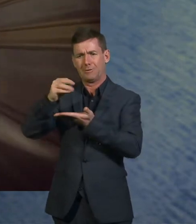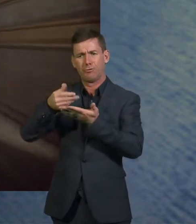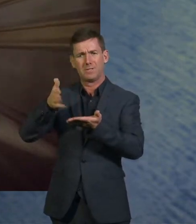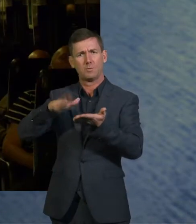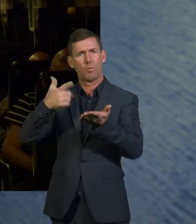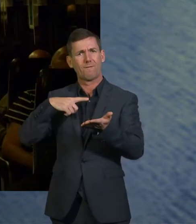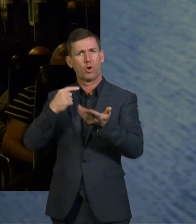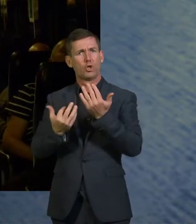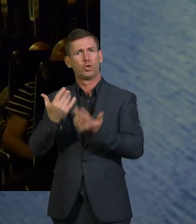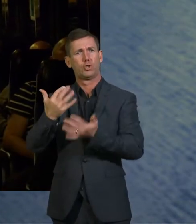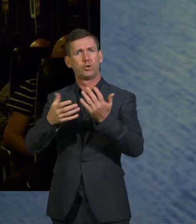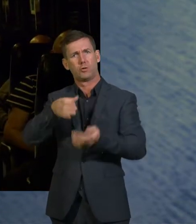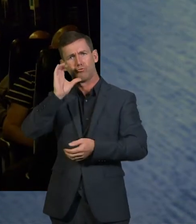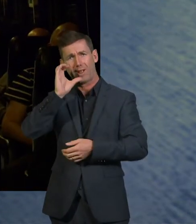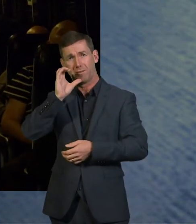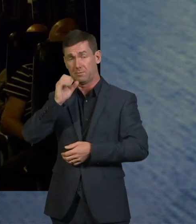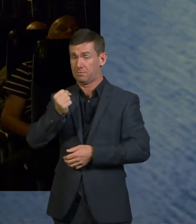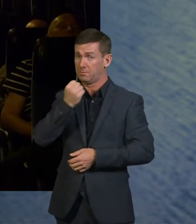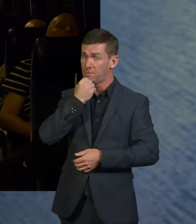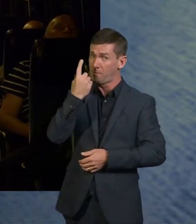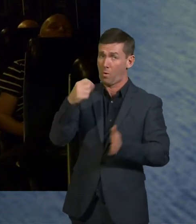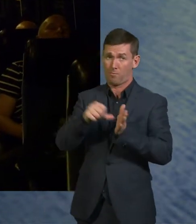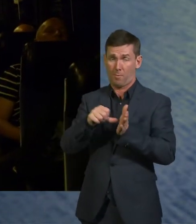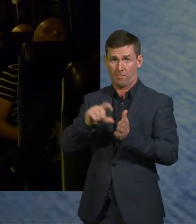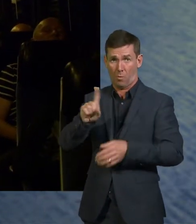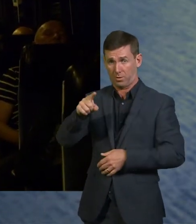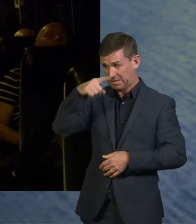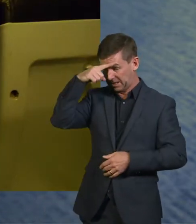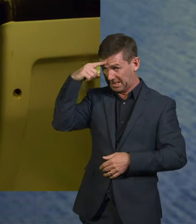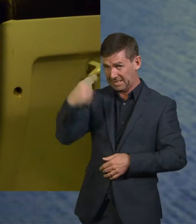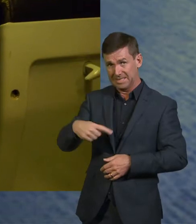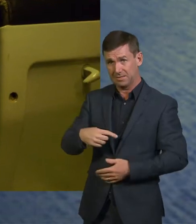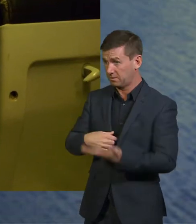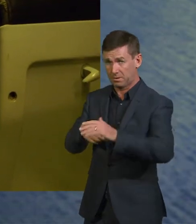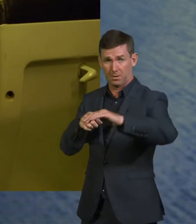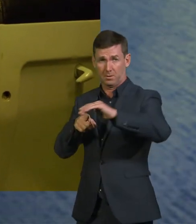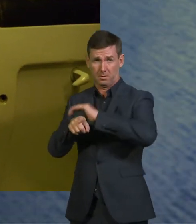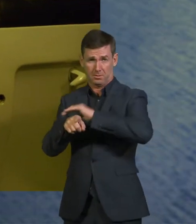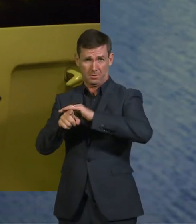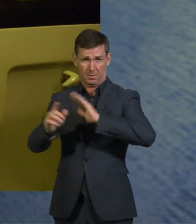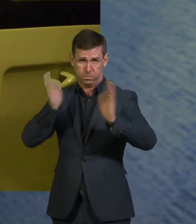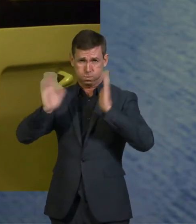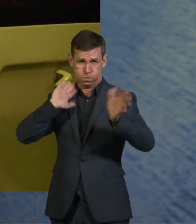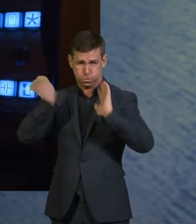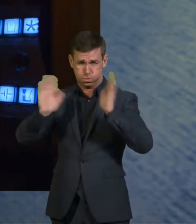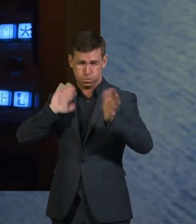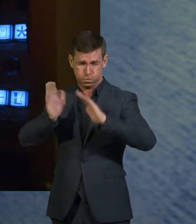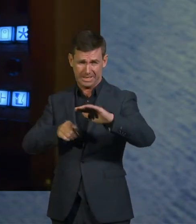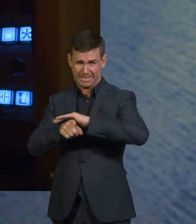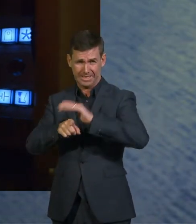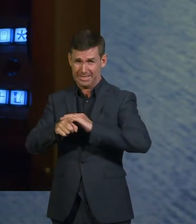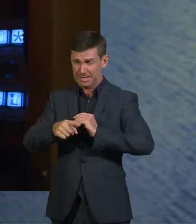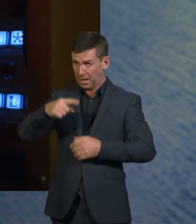hazard in the club car is heat. In a sealed container whizzing down a hot tunnel, Steve and his truckers need to keep